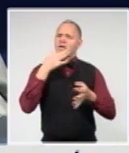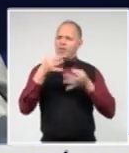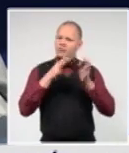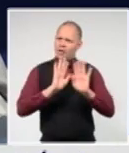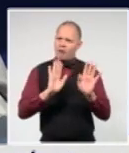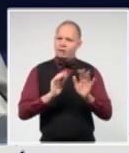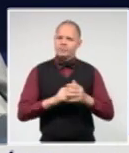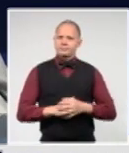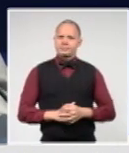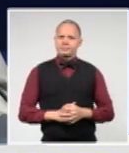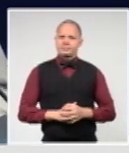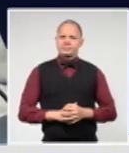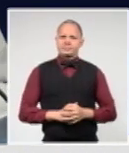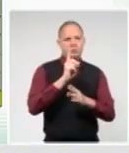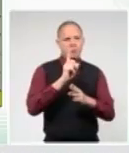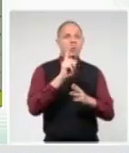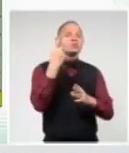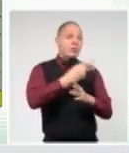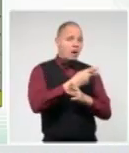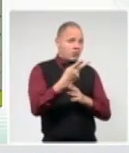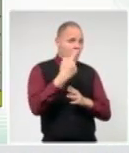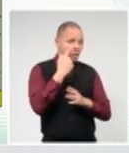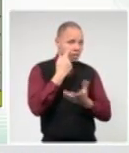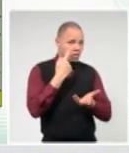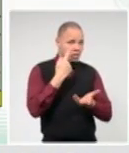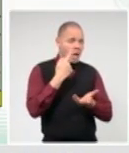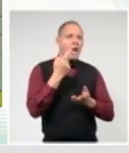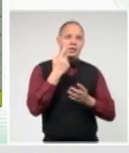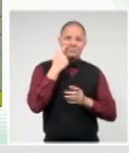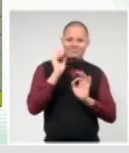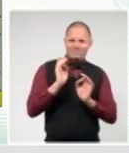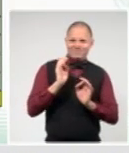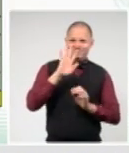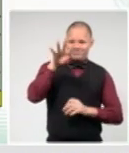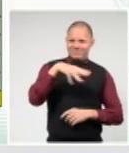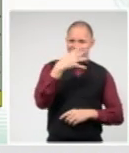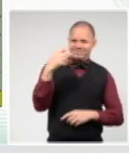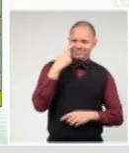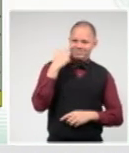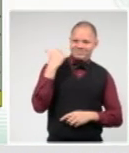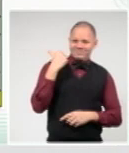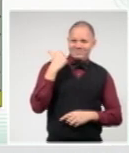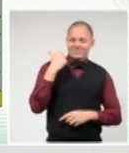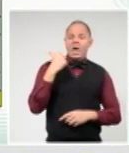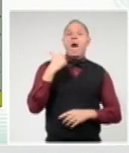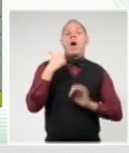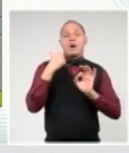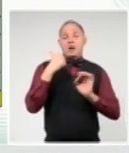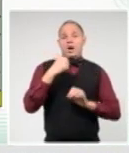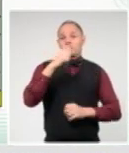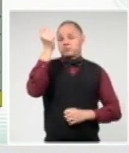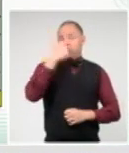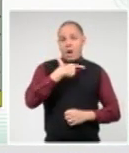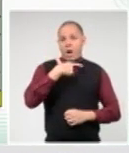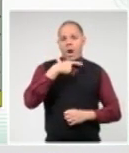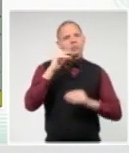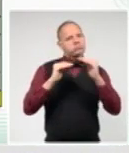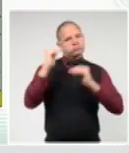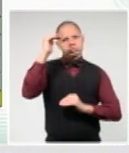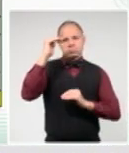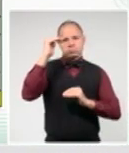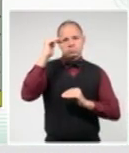Yesterday's results therefore mean that Ciego de Ávila continues to have the highest confirmed case rate